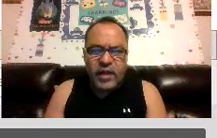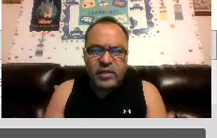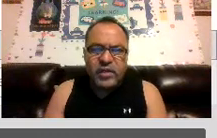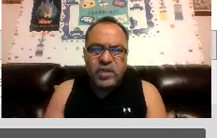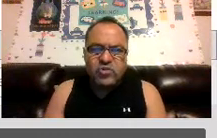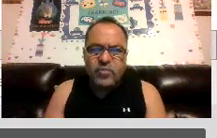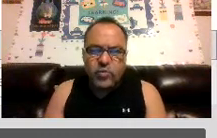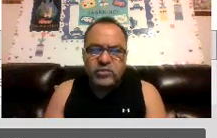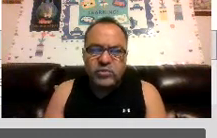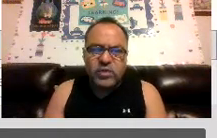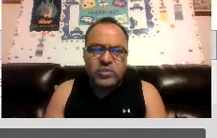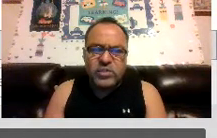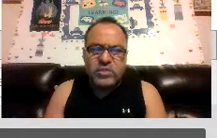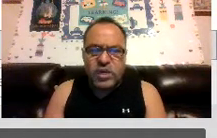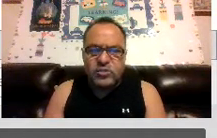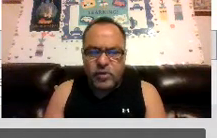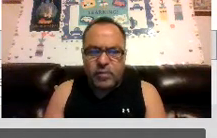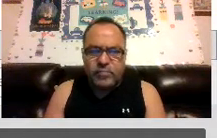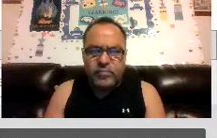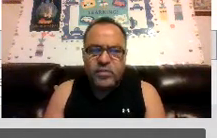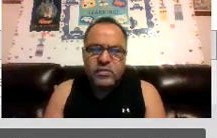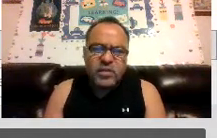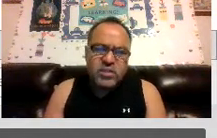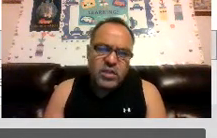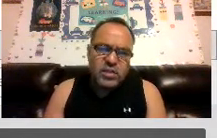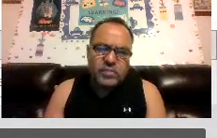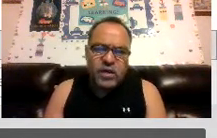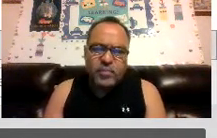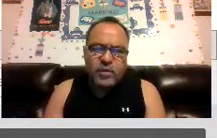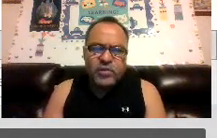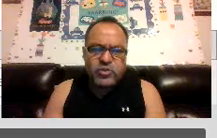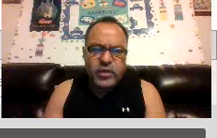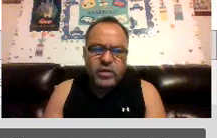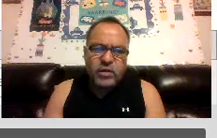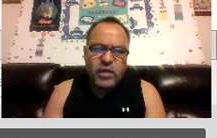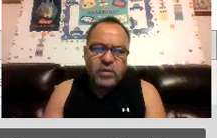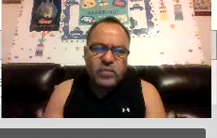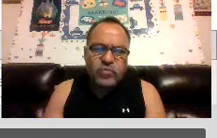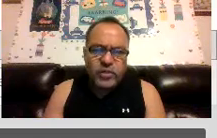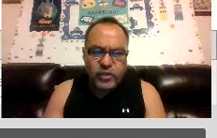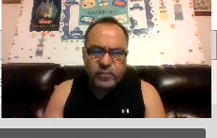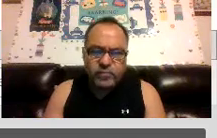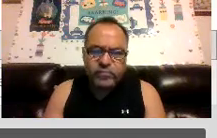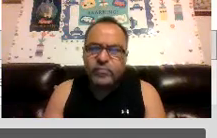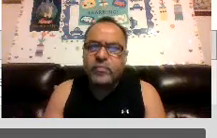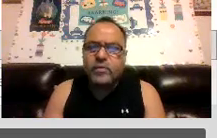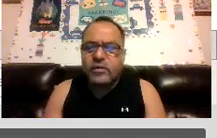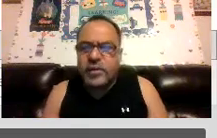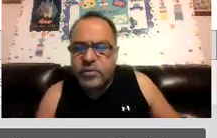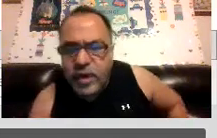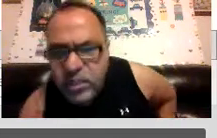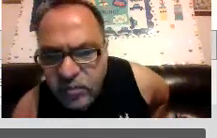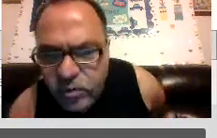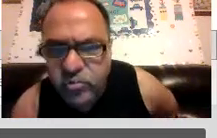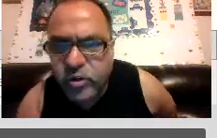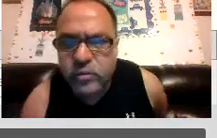a hand and drop one stone onto each child's palm. Then she led them up the trail and home for dinner. Well, I guess